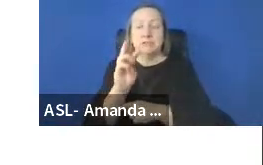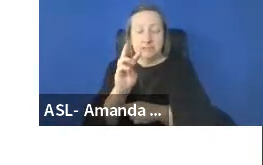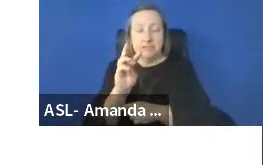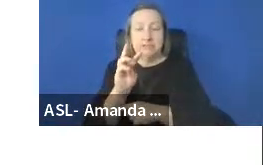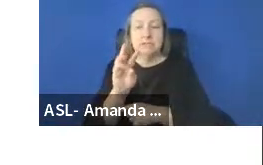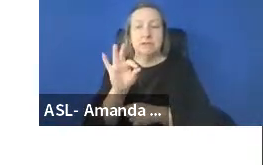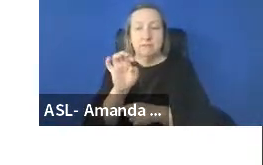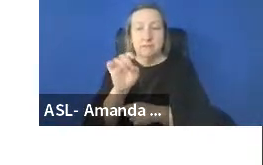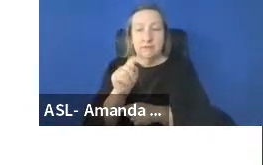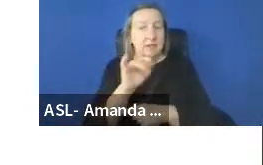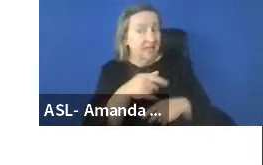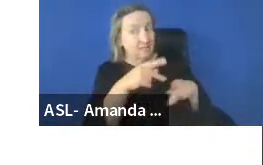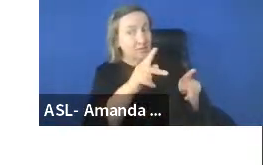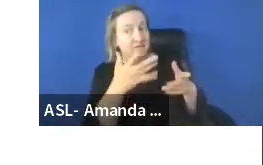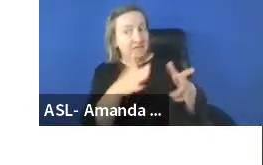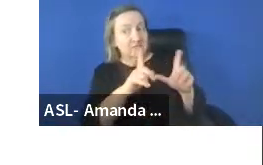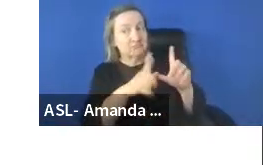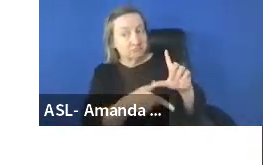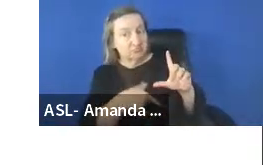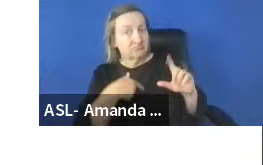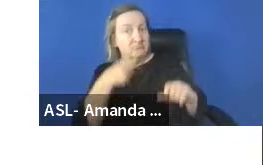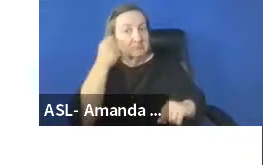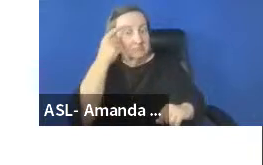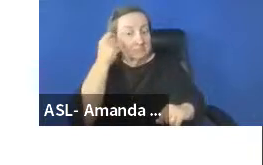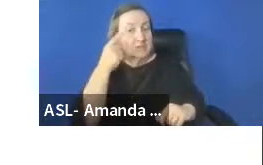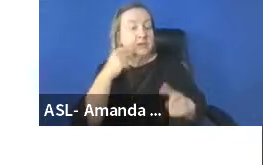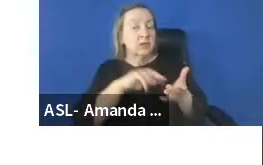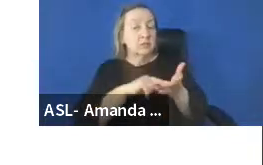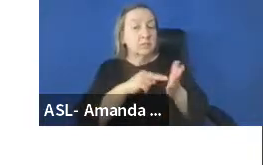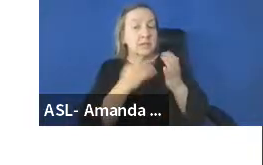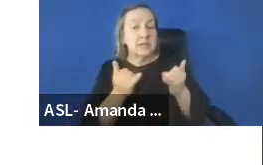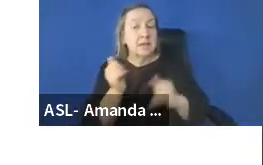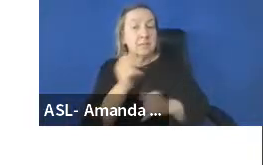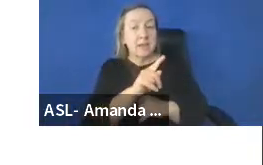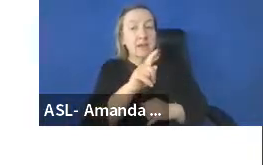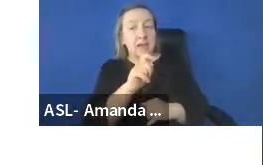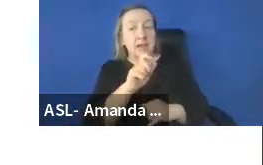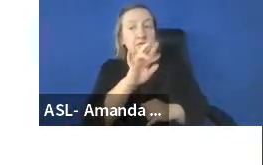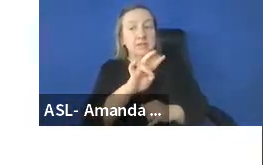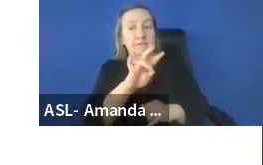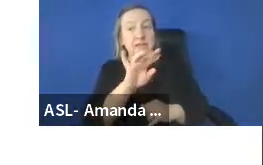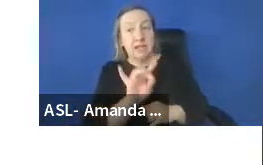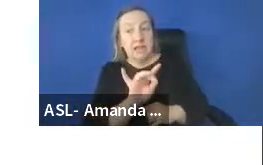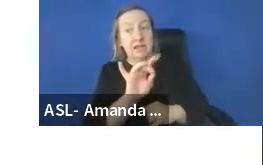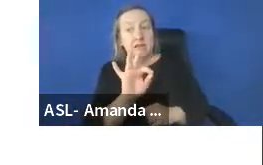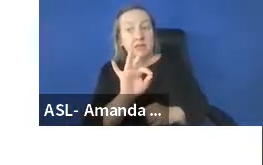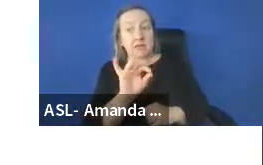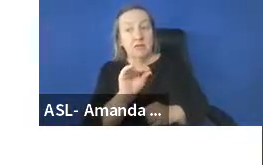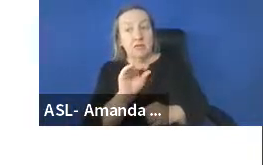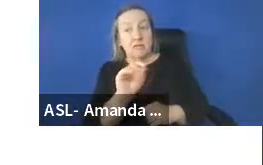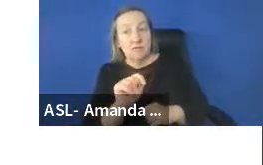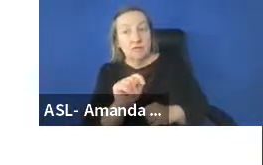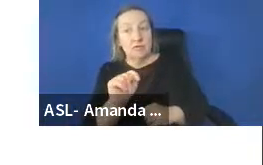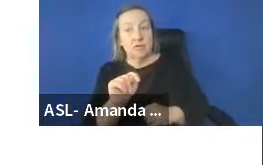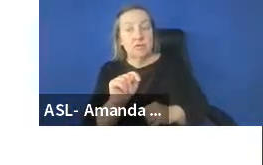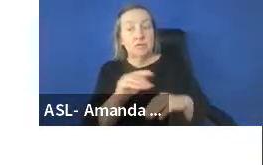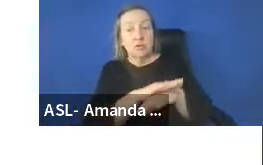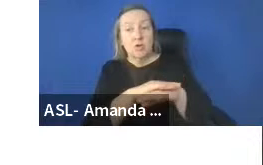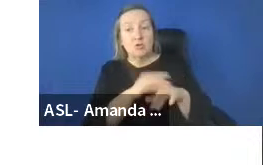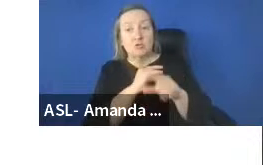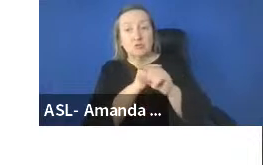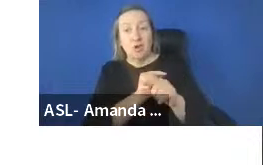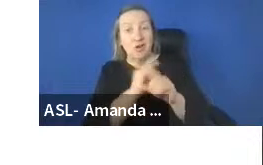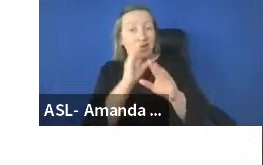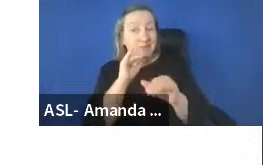that permit has expired. I understand that. So now Yes. they're going back to 178 foot. Is Coast Guard expecting a